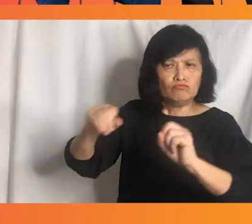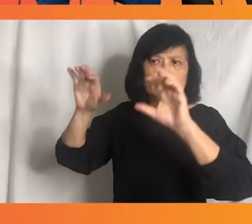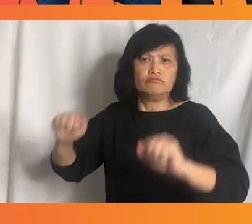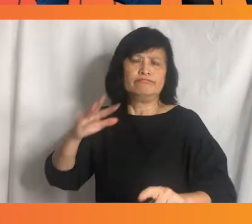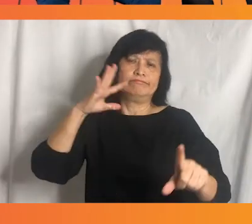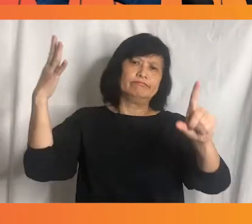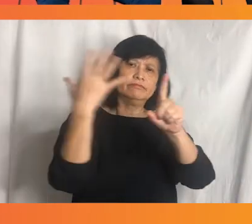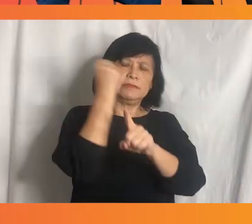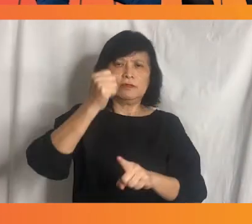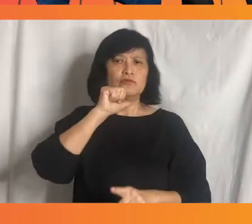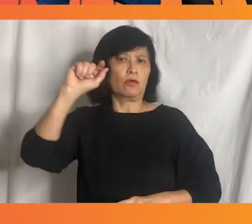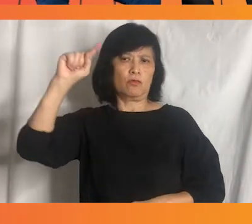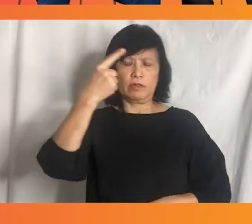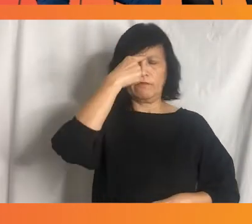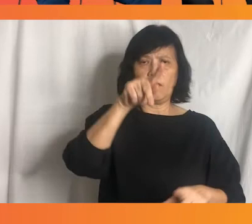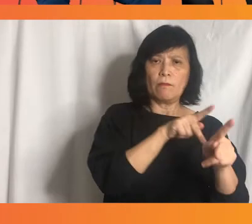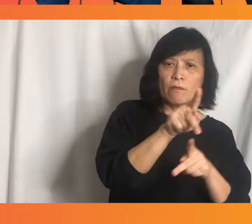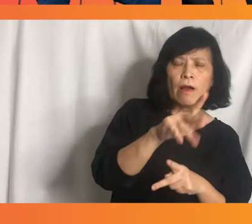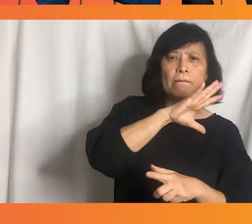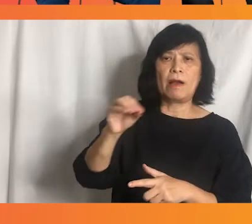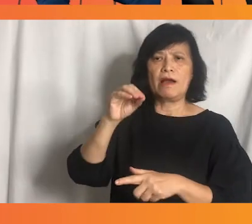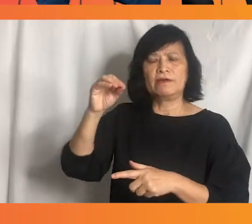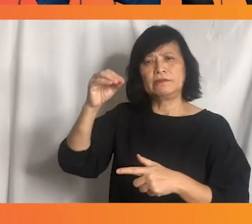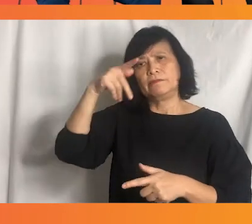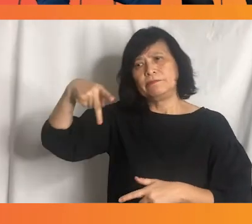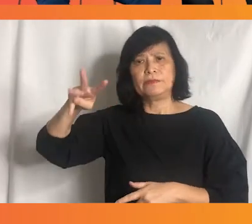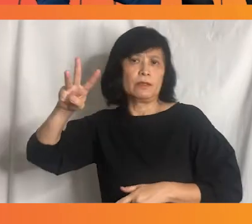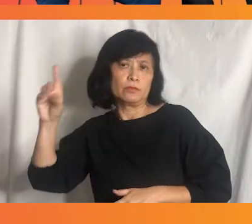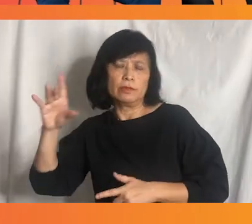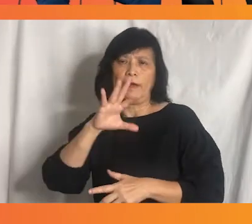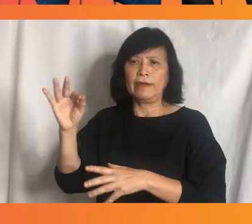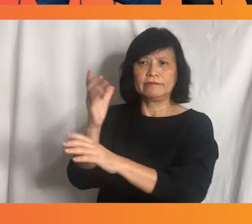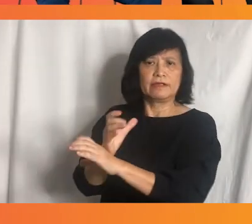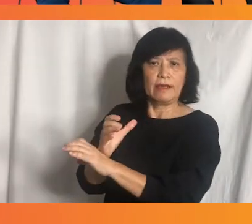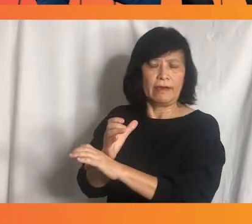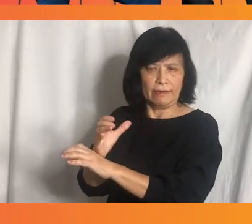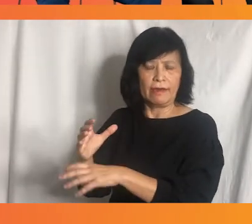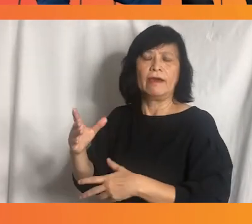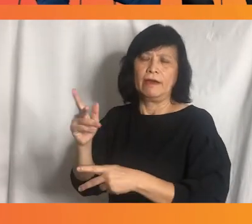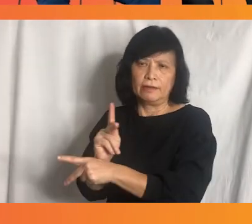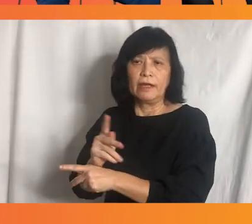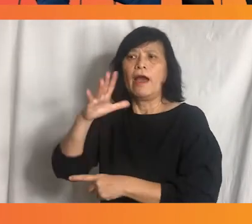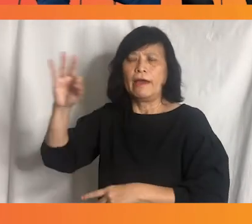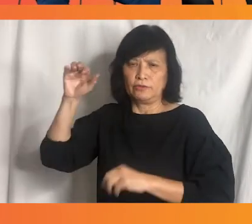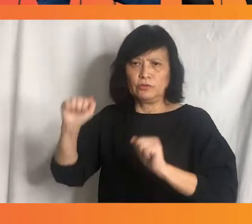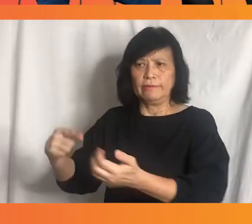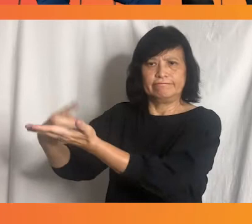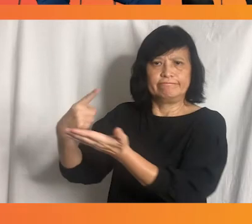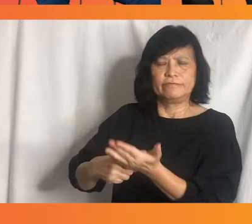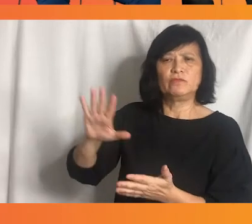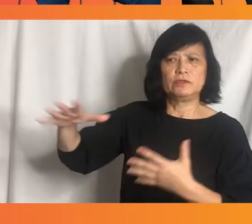realized, not just for professionals, but also for caregivers, persons with disabilities, so that you can actively bring this up to your healthcare